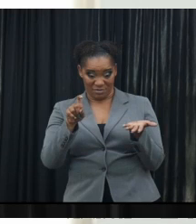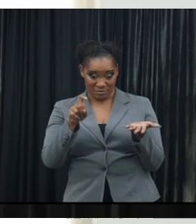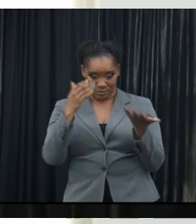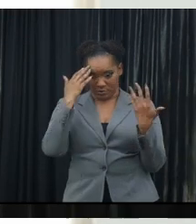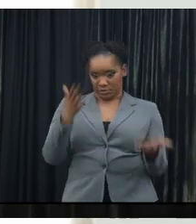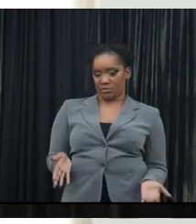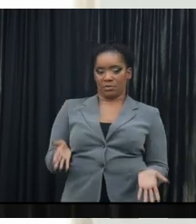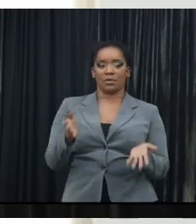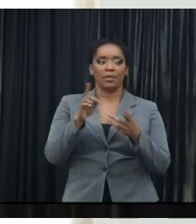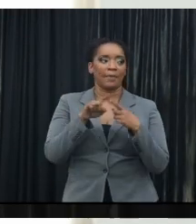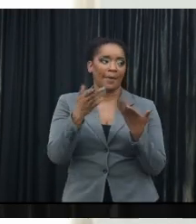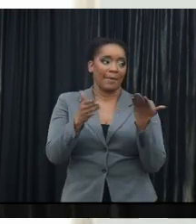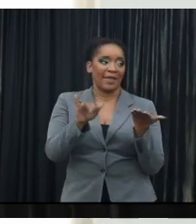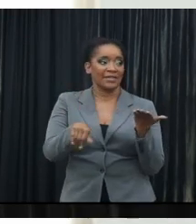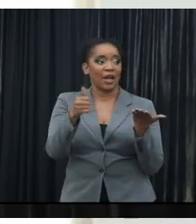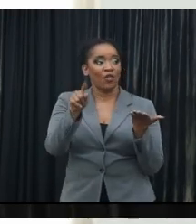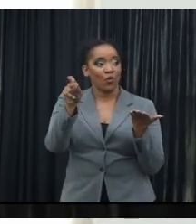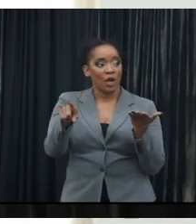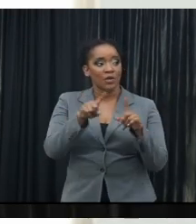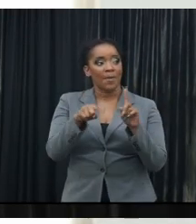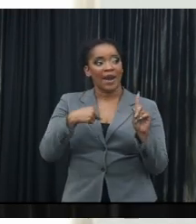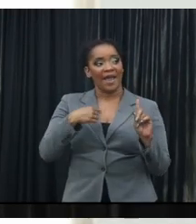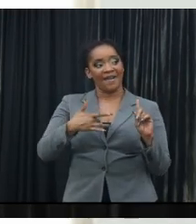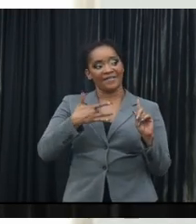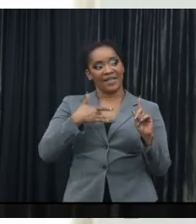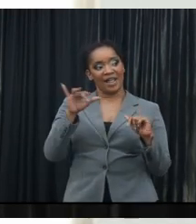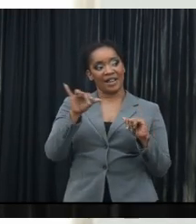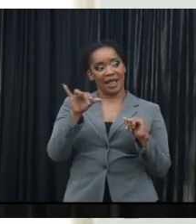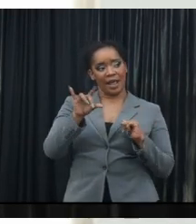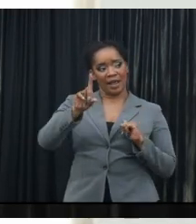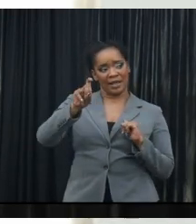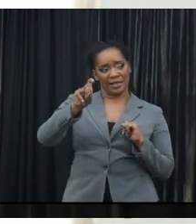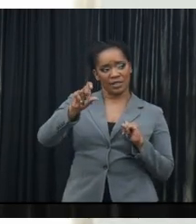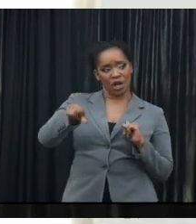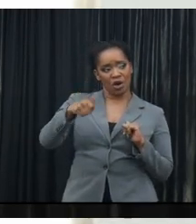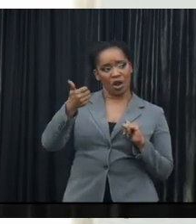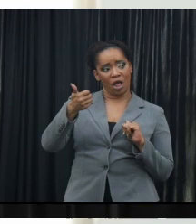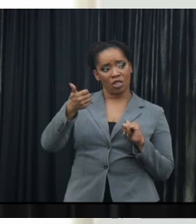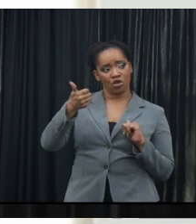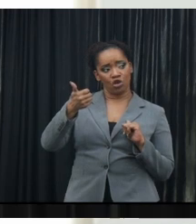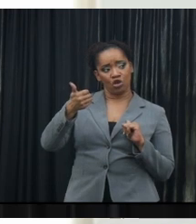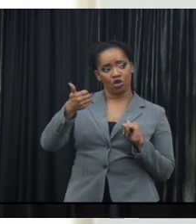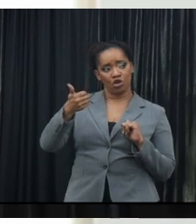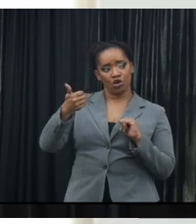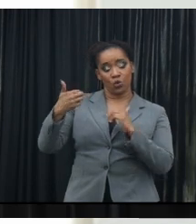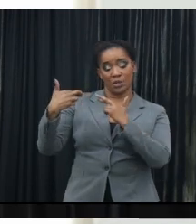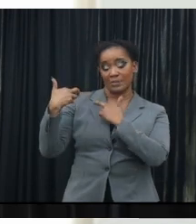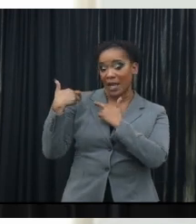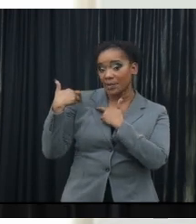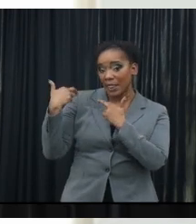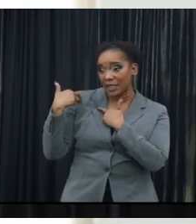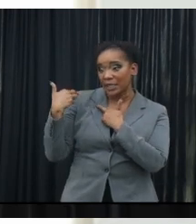That might be another question. But I feel like there other responsibilities or things that we could